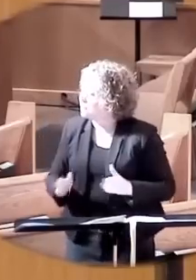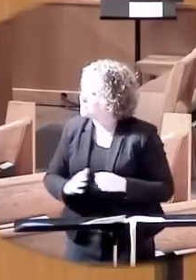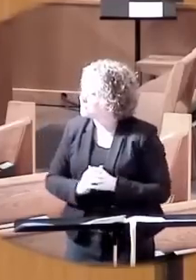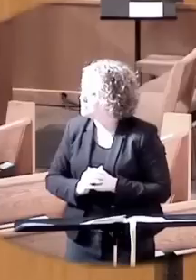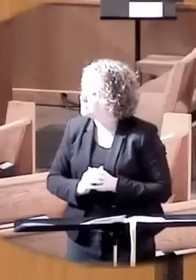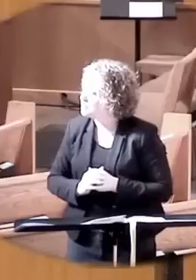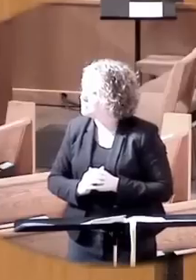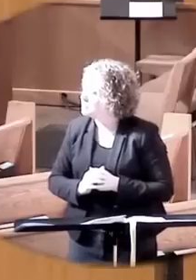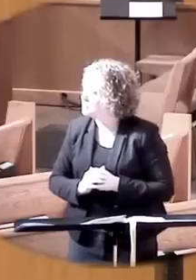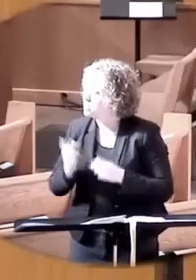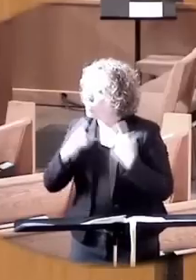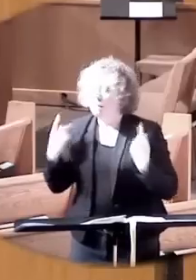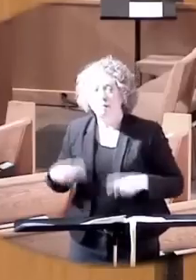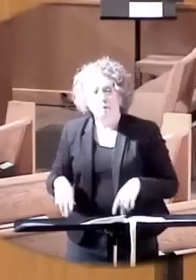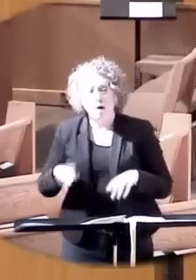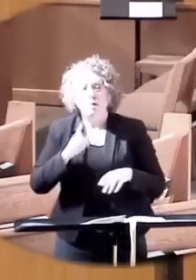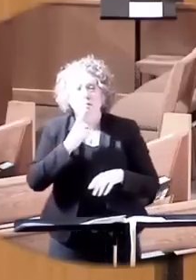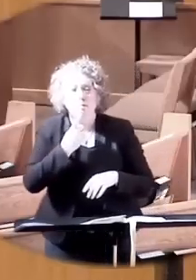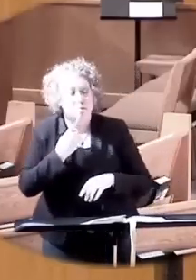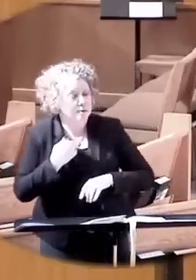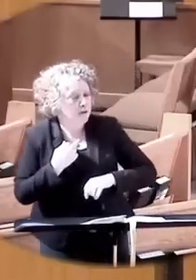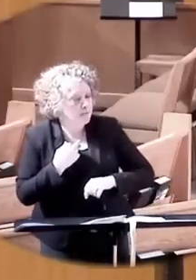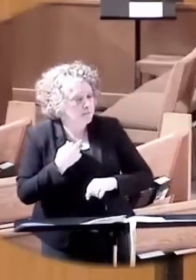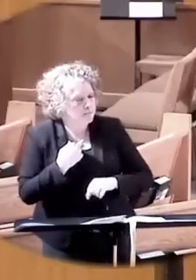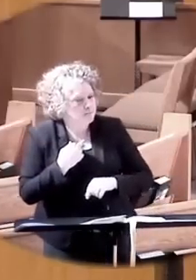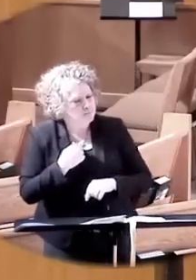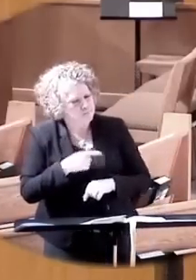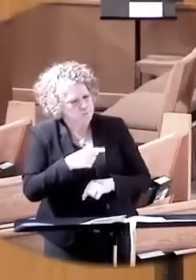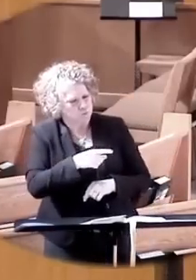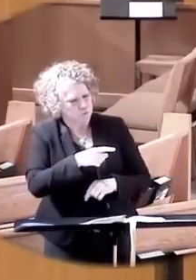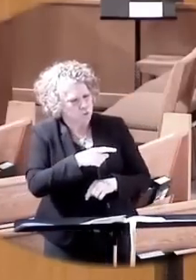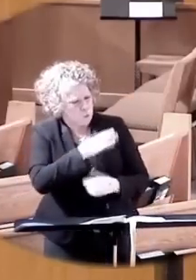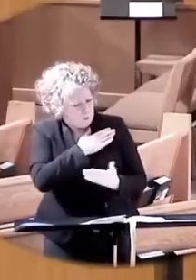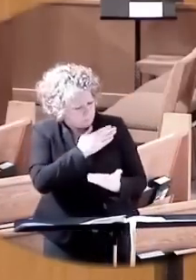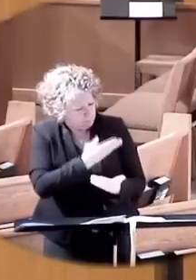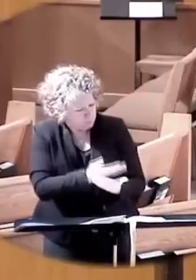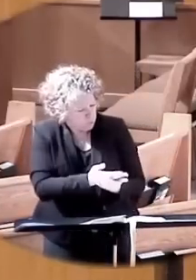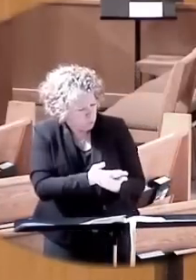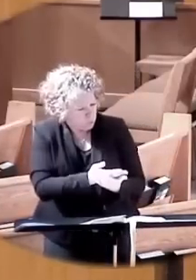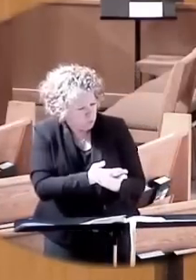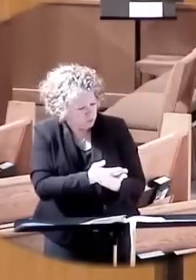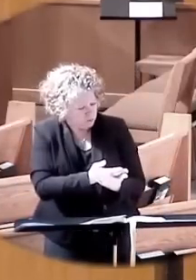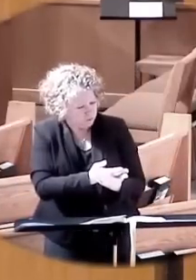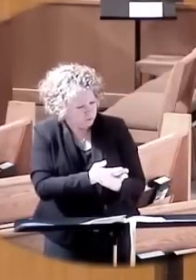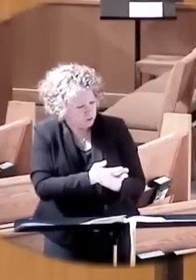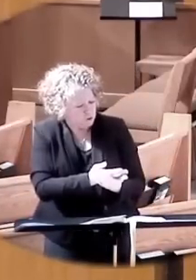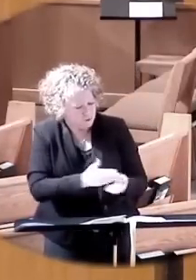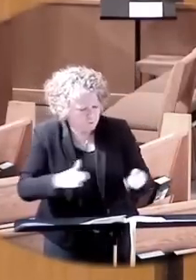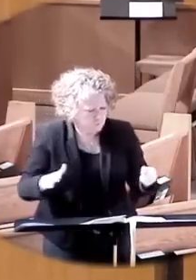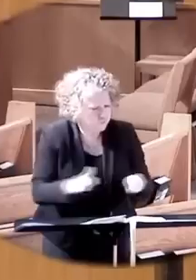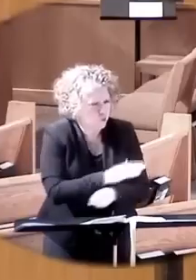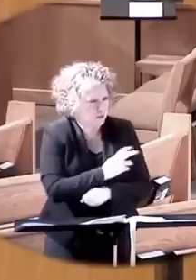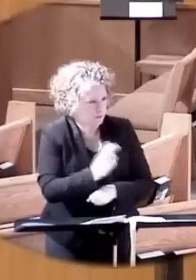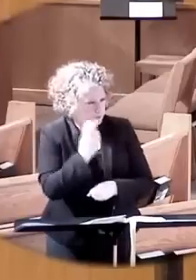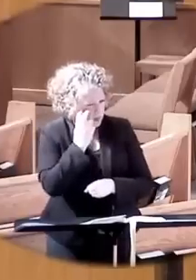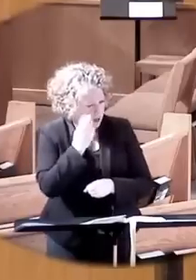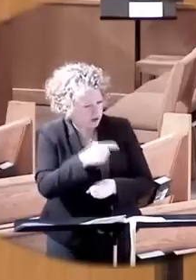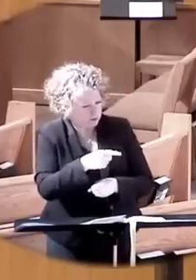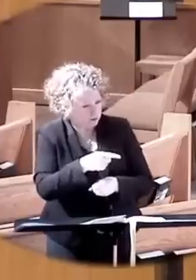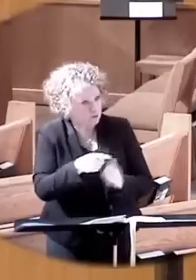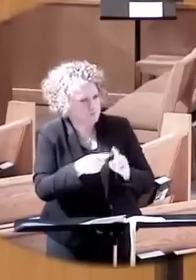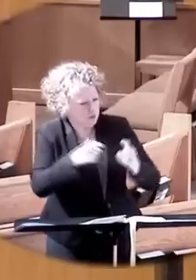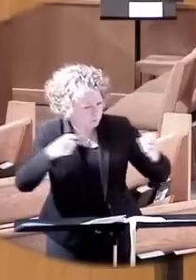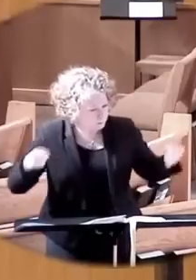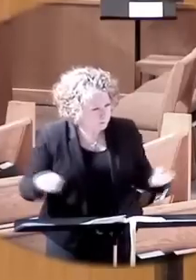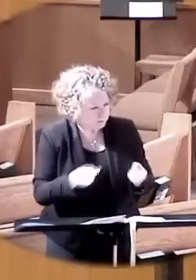They answered and said to him, "You were born totally in sin, and you are trying to